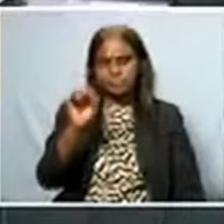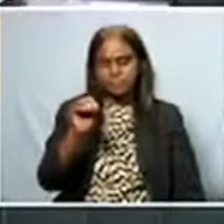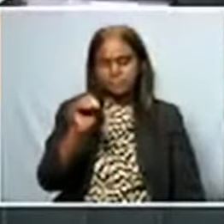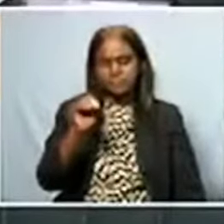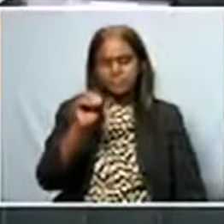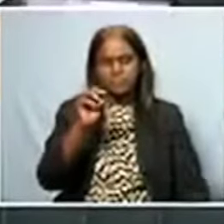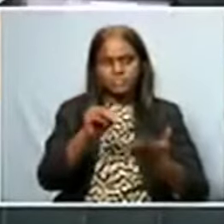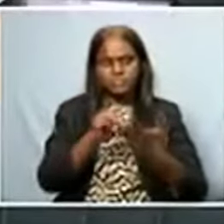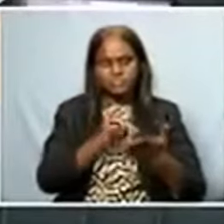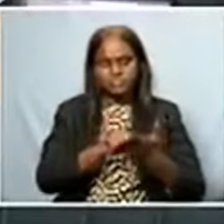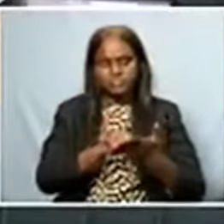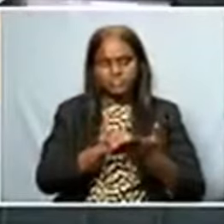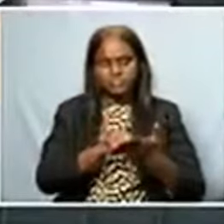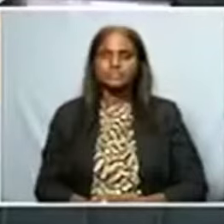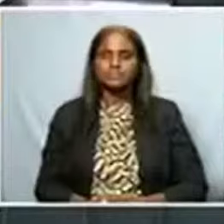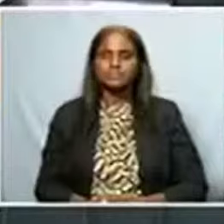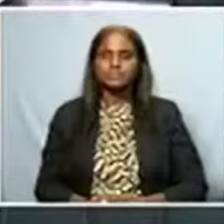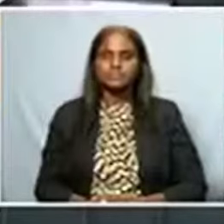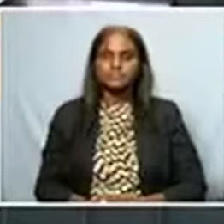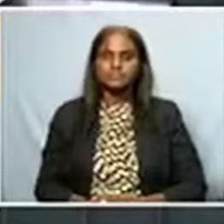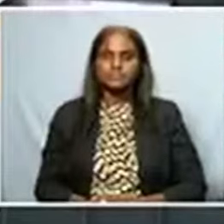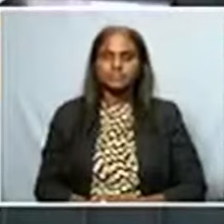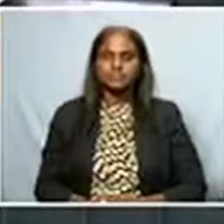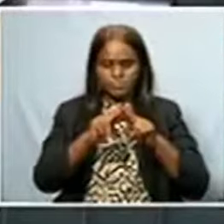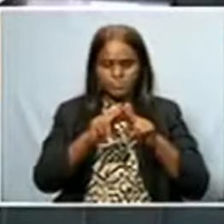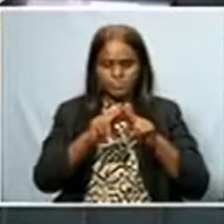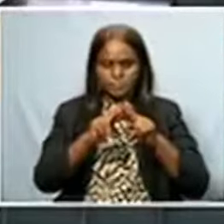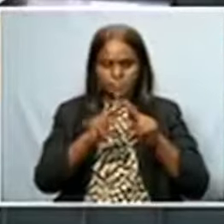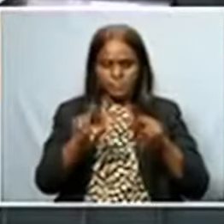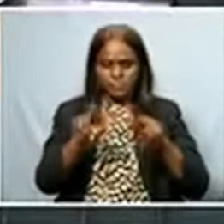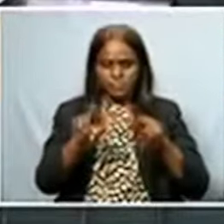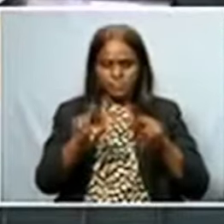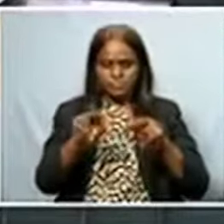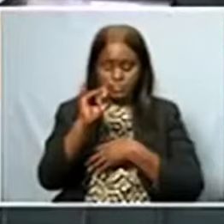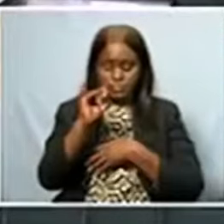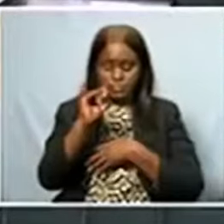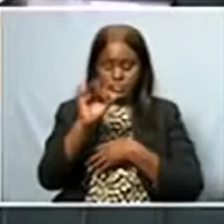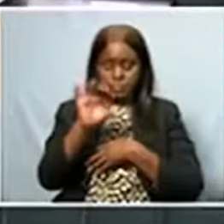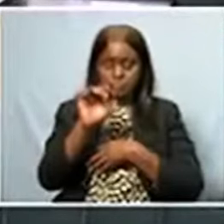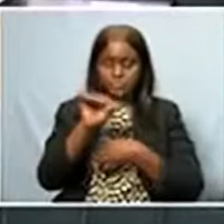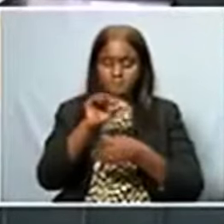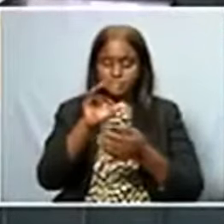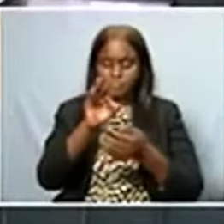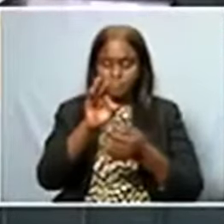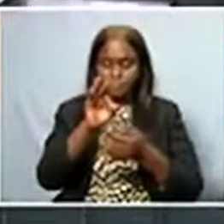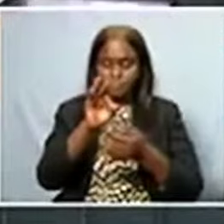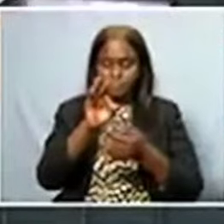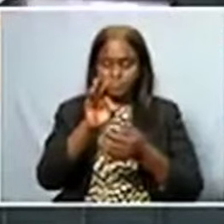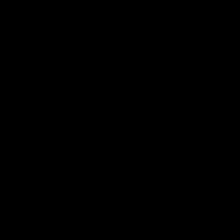150 million. Mr. Chairman, the Financial Intelligence Center has